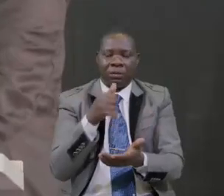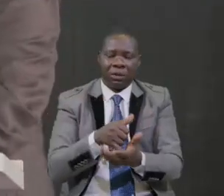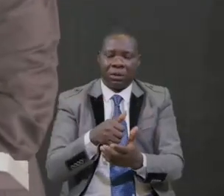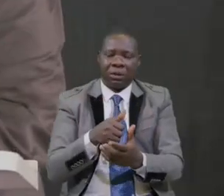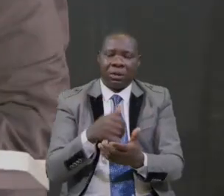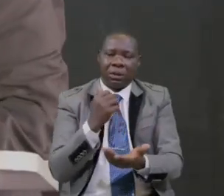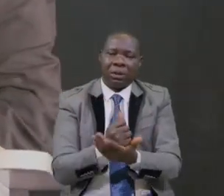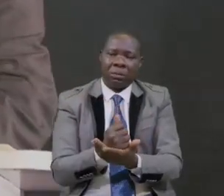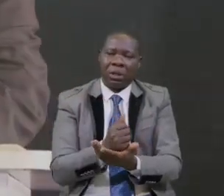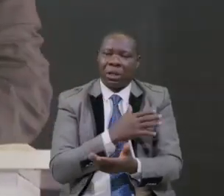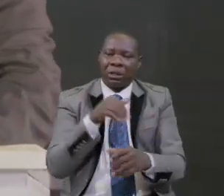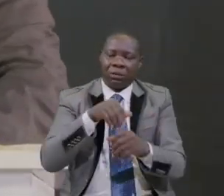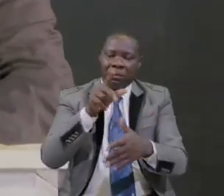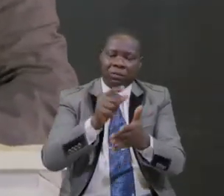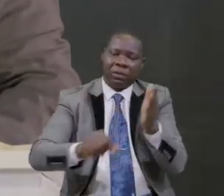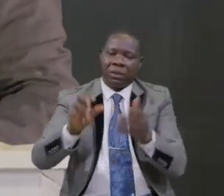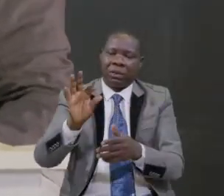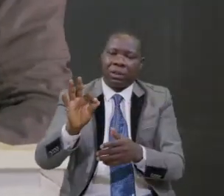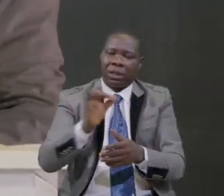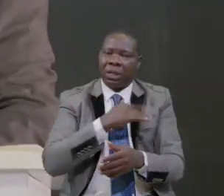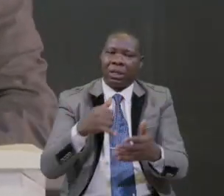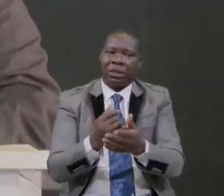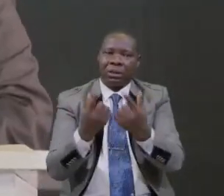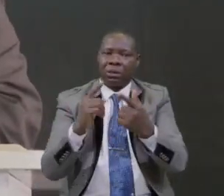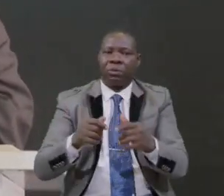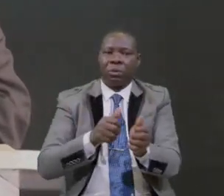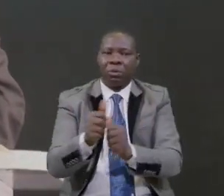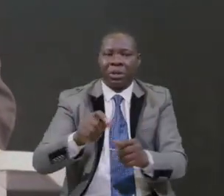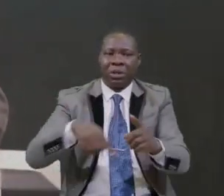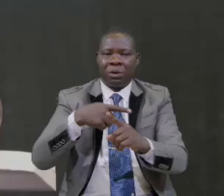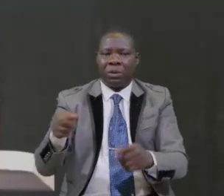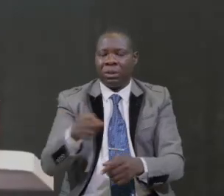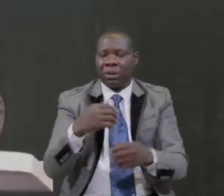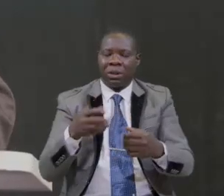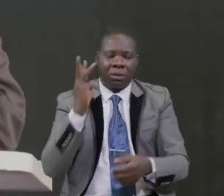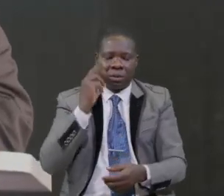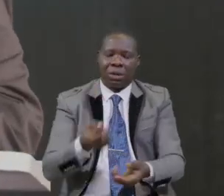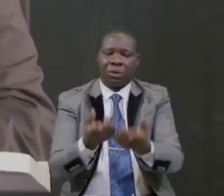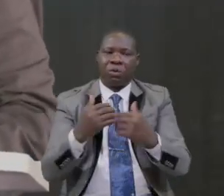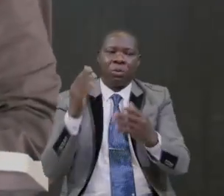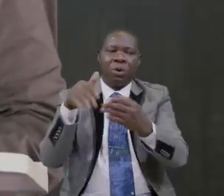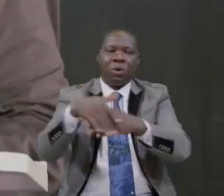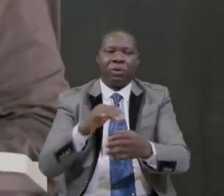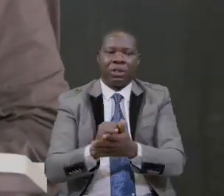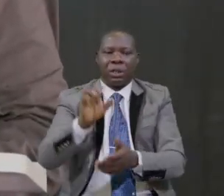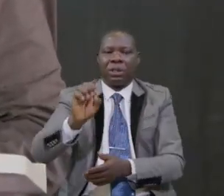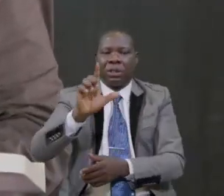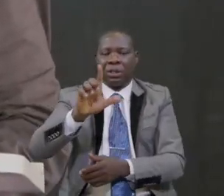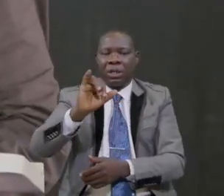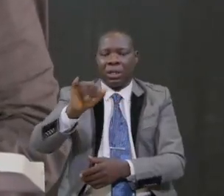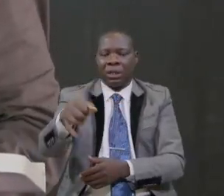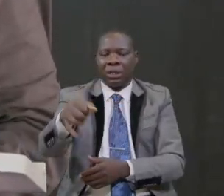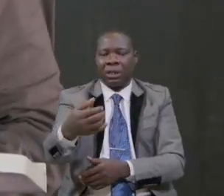pass when they were come over that Elijah said unto